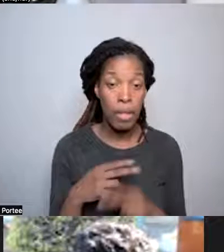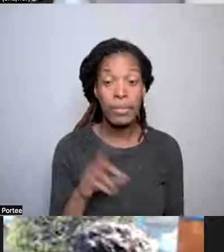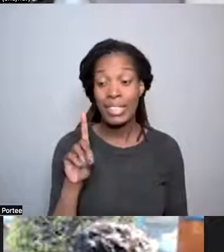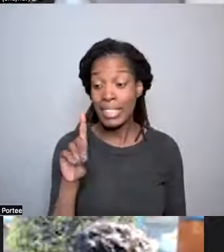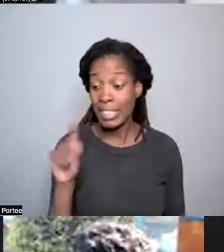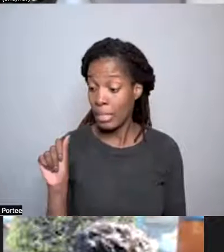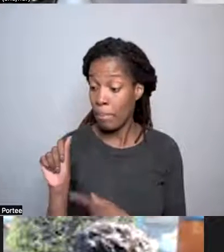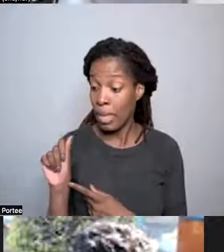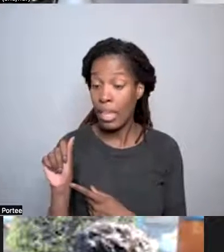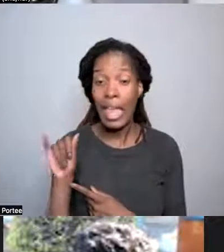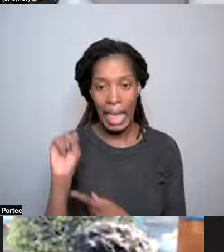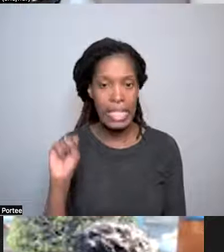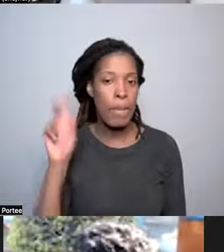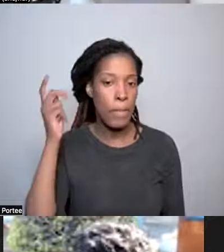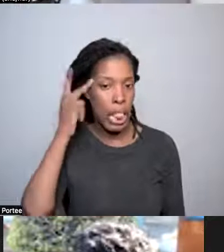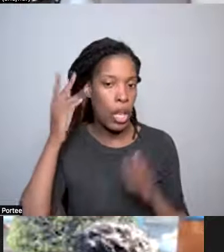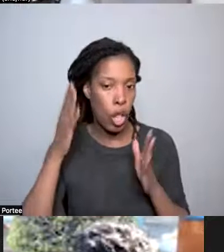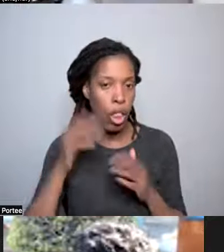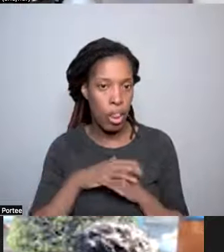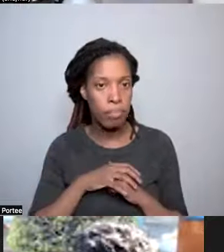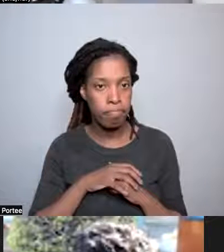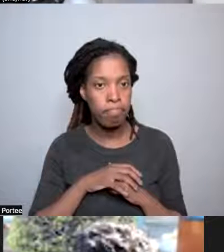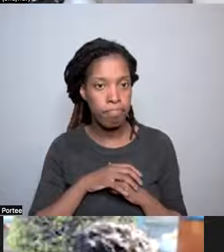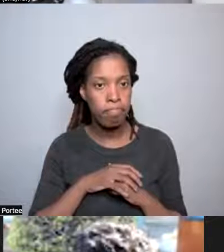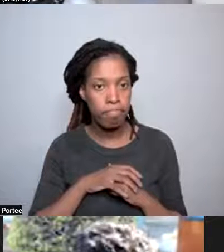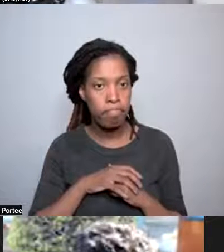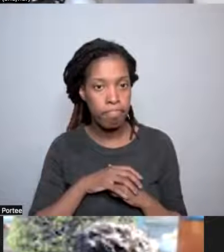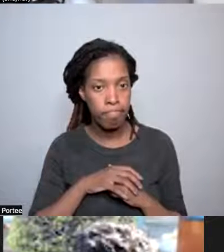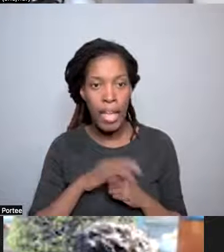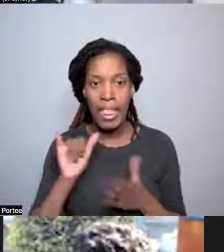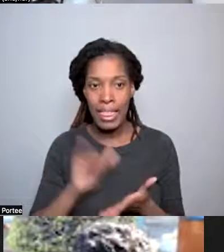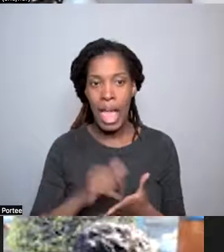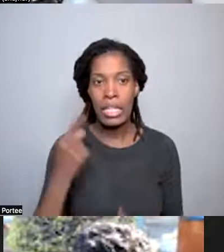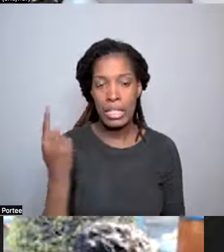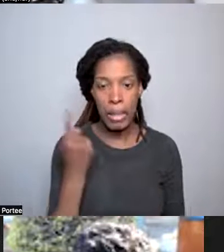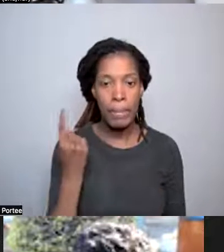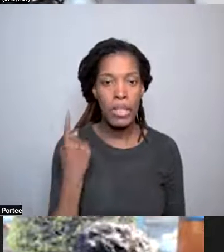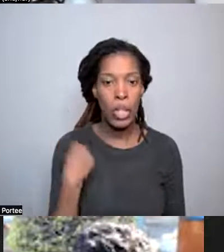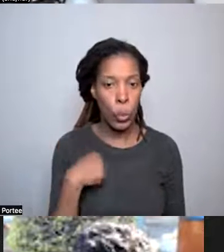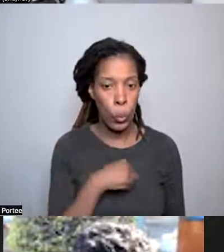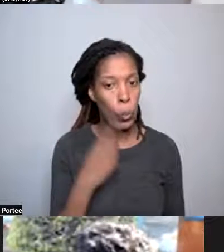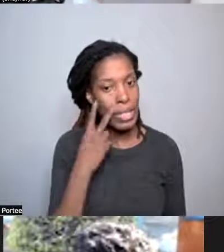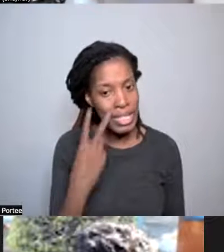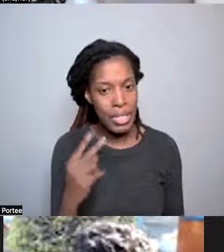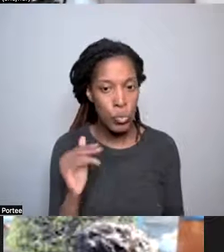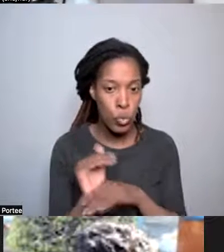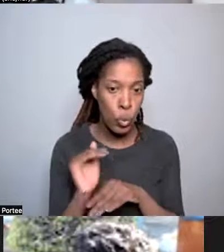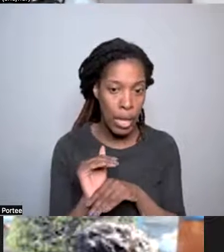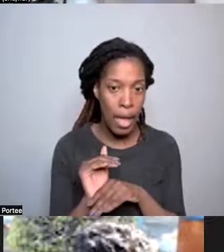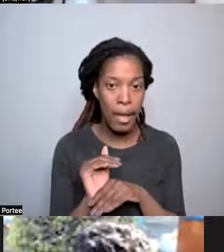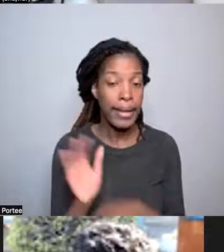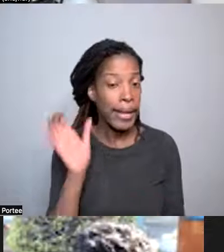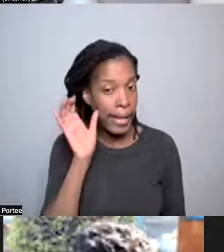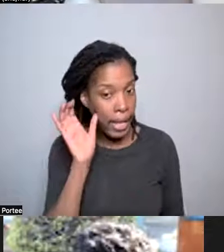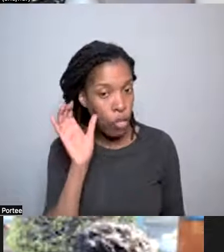is political, and that is something that we are seeing tonight and hearing